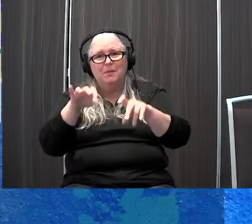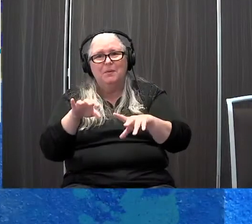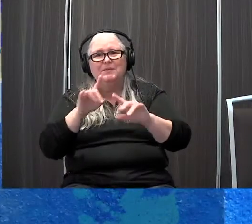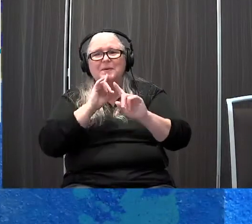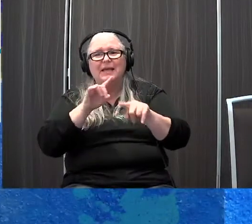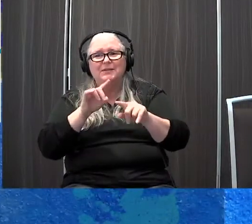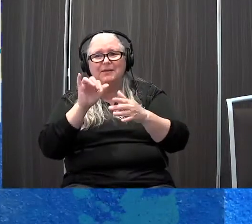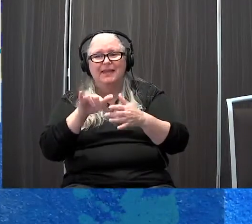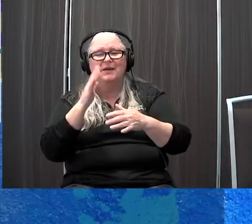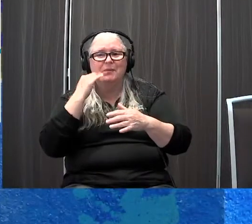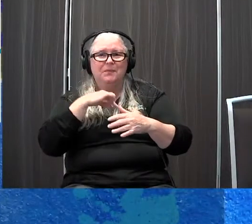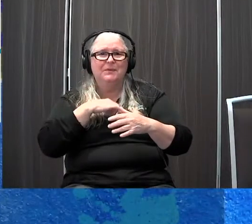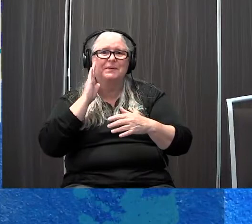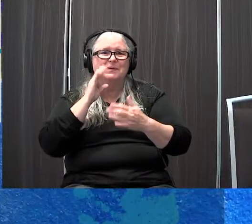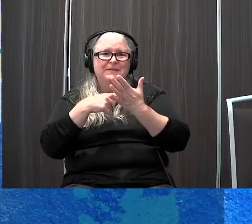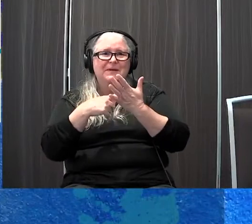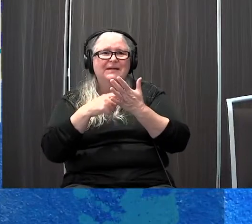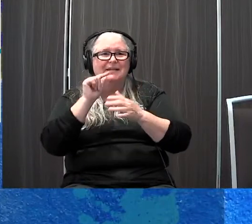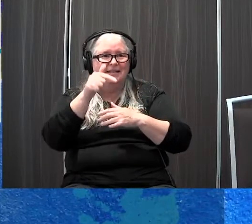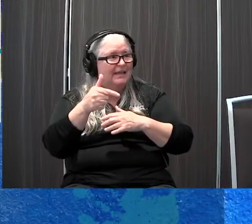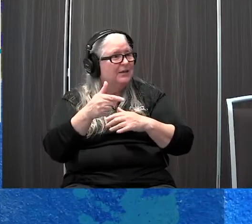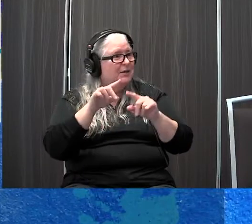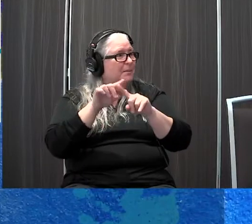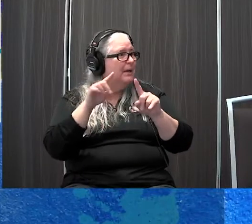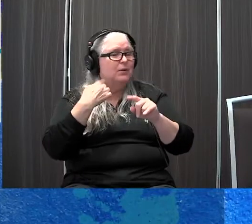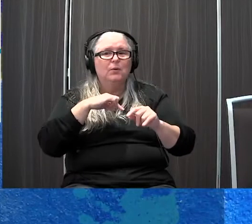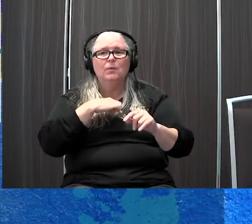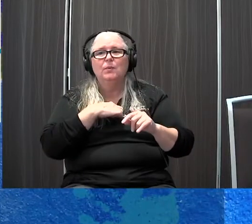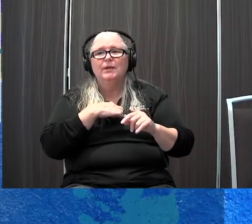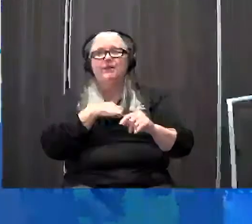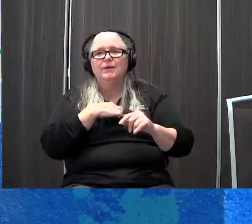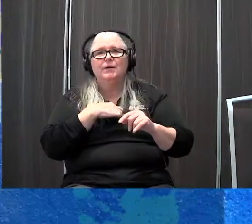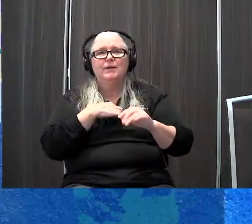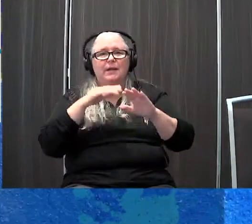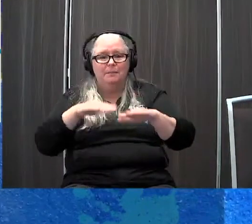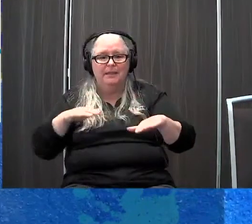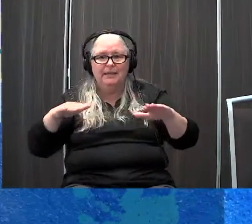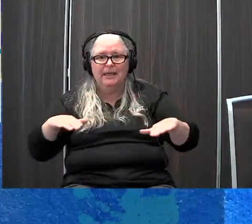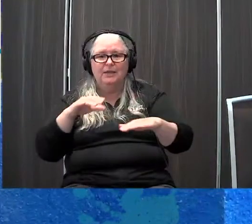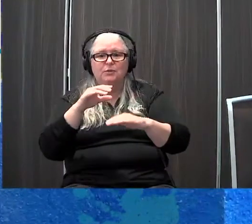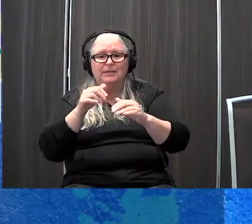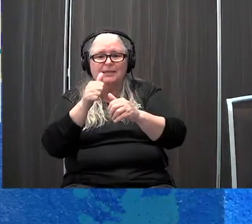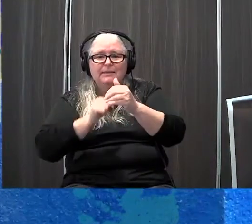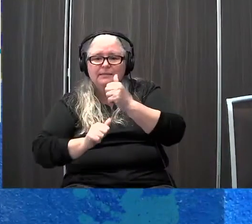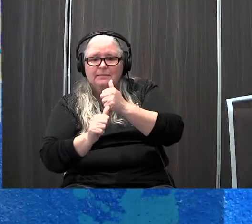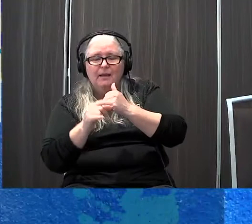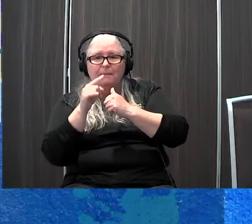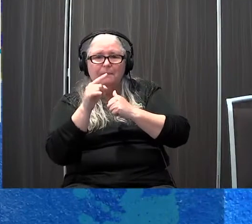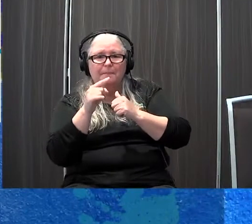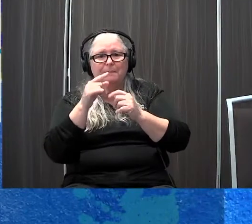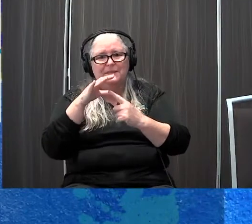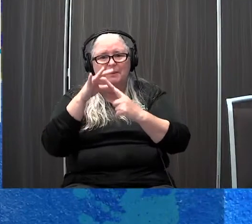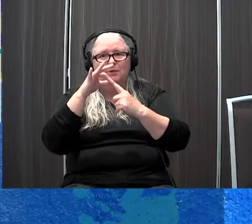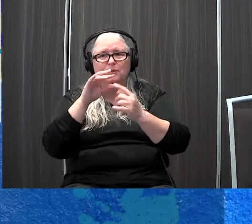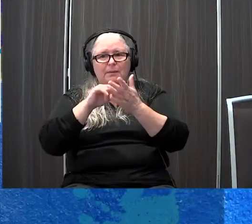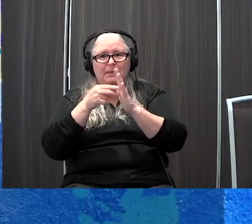little bit. So we are basically a pediatric subspecialty. So that means we did general pediatrics and finished all